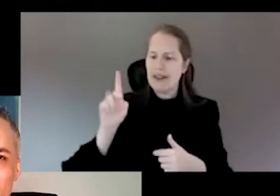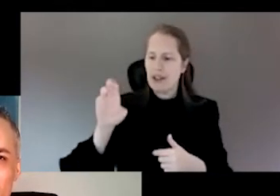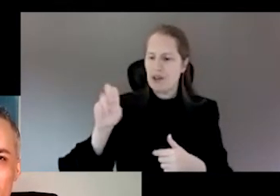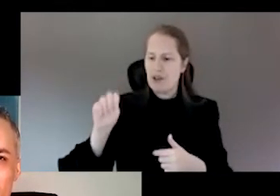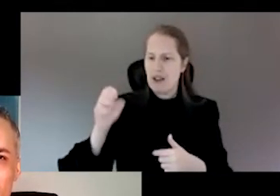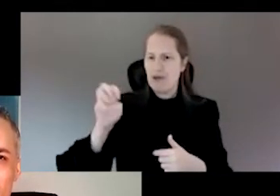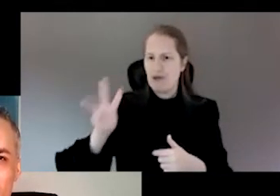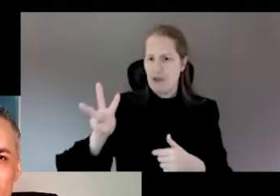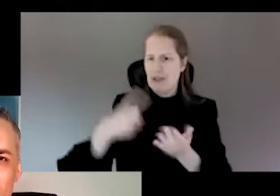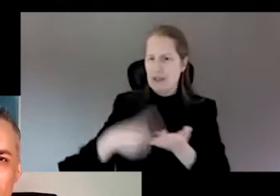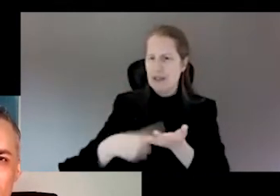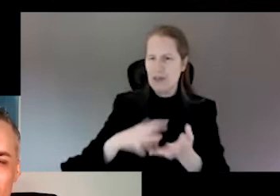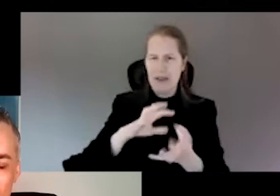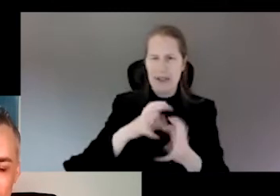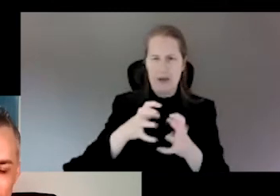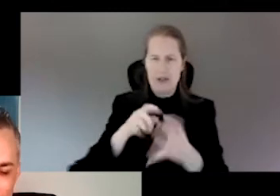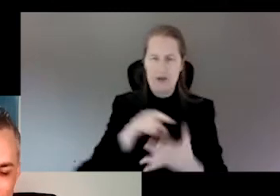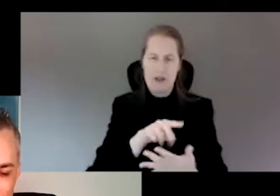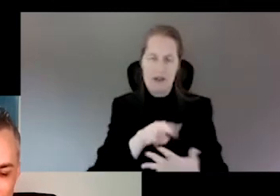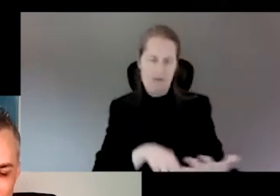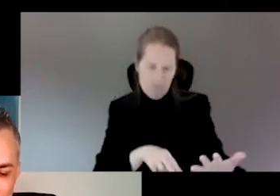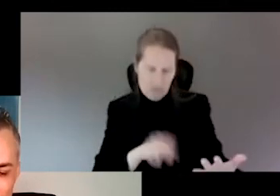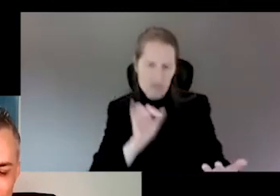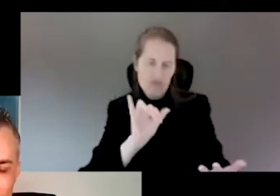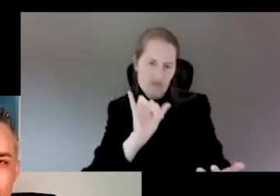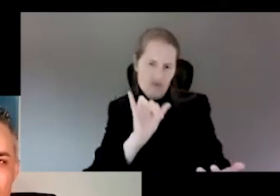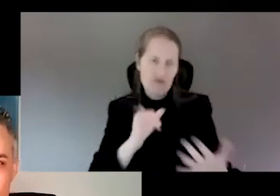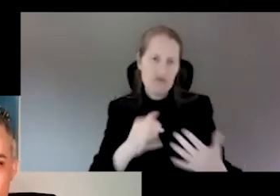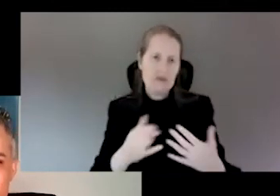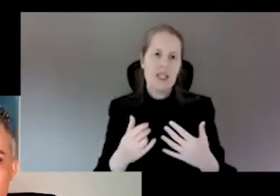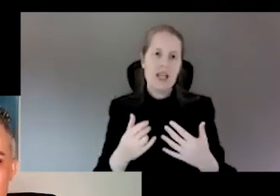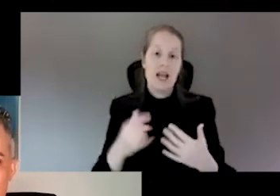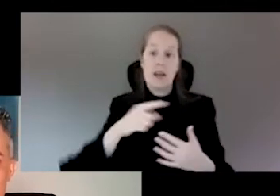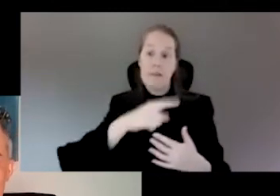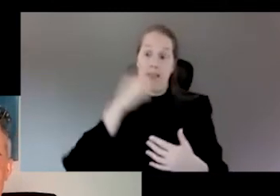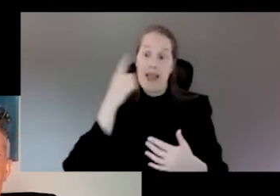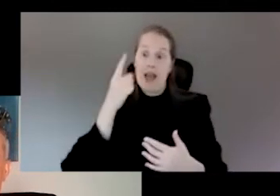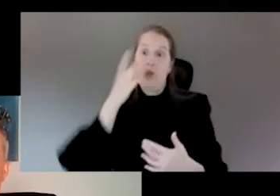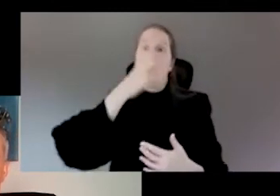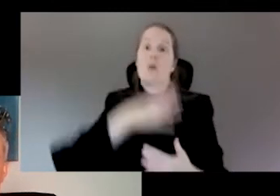intersectionality and the difficulties that Black women face